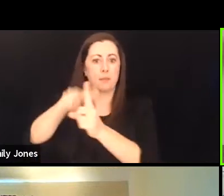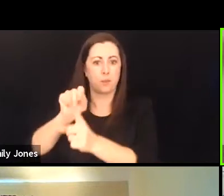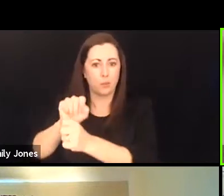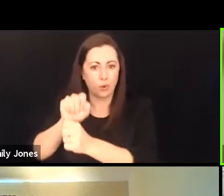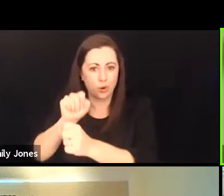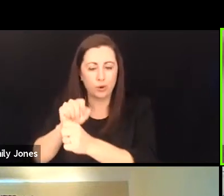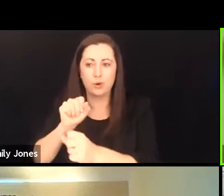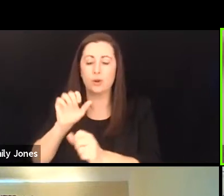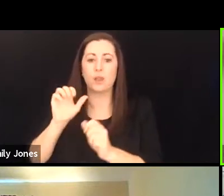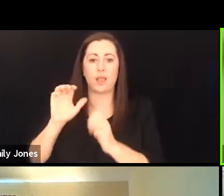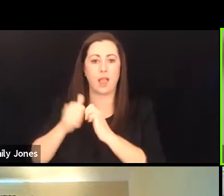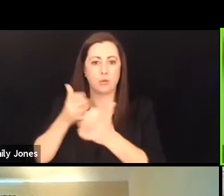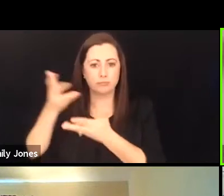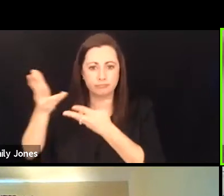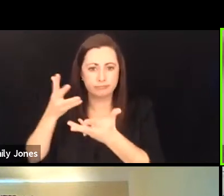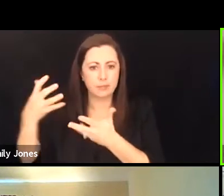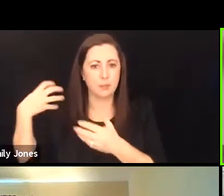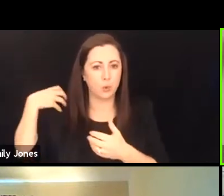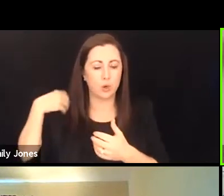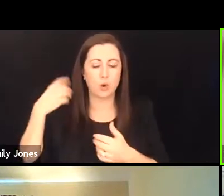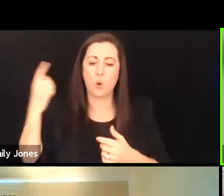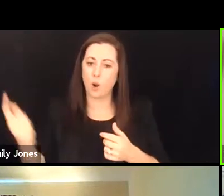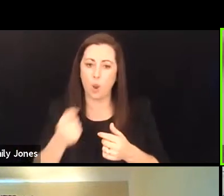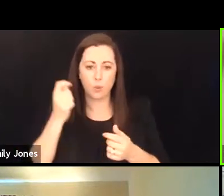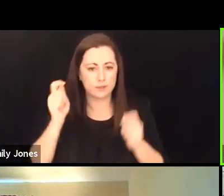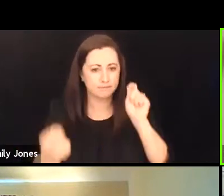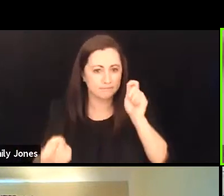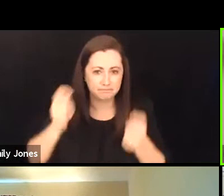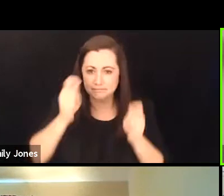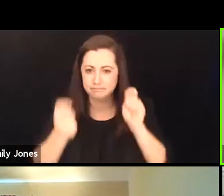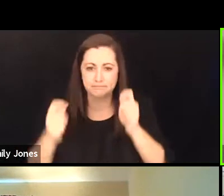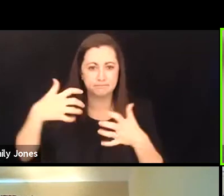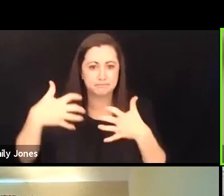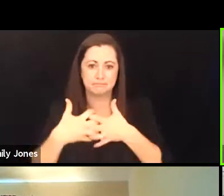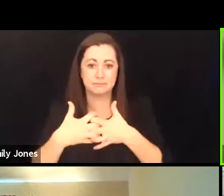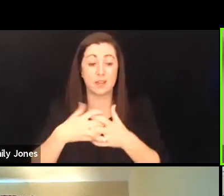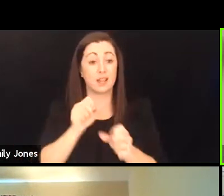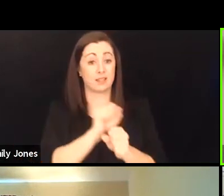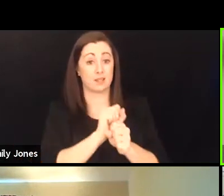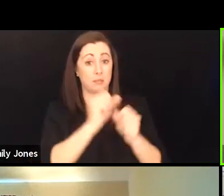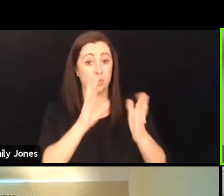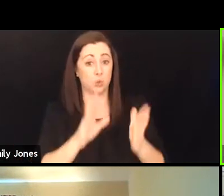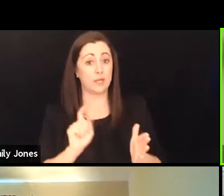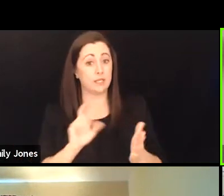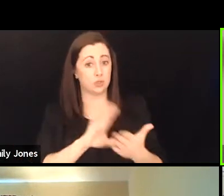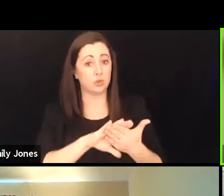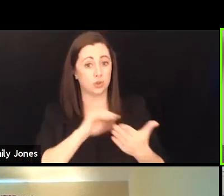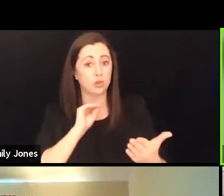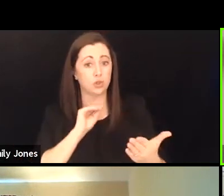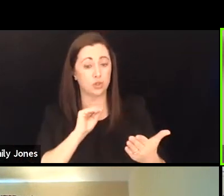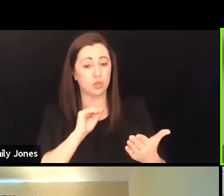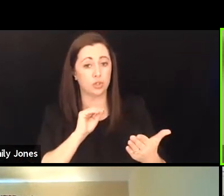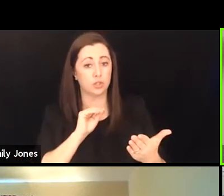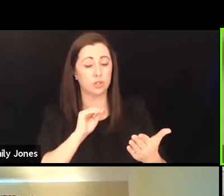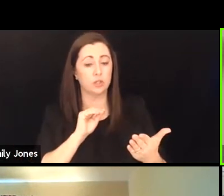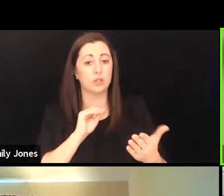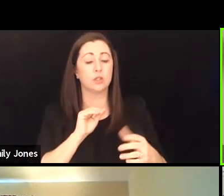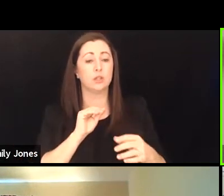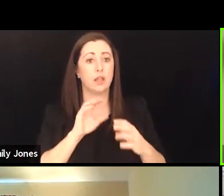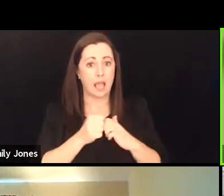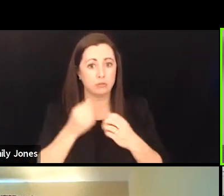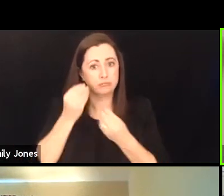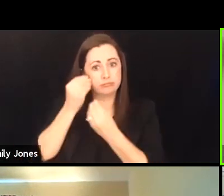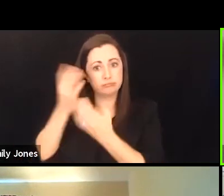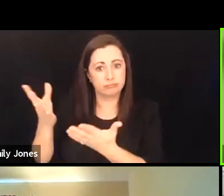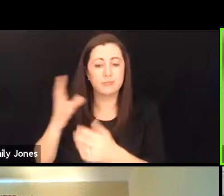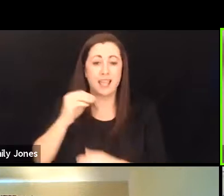With everything that you do, we're always making concessions. So the employee, they need to learn. They need to listen to us. I